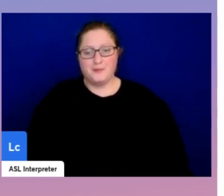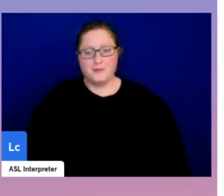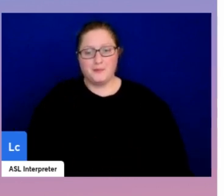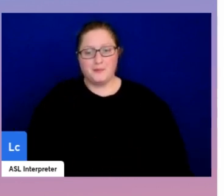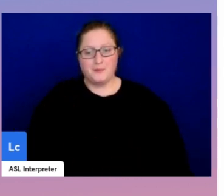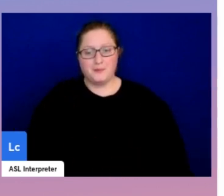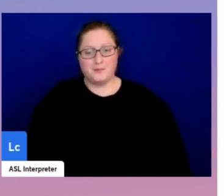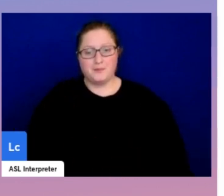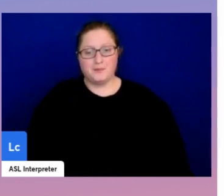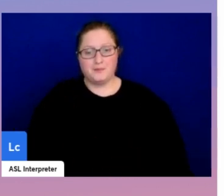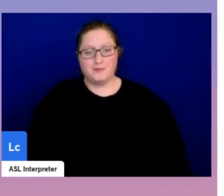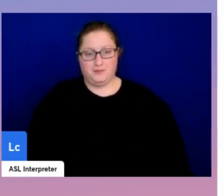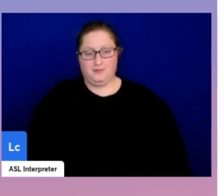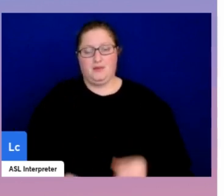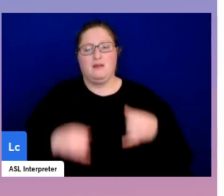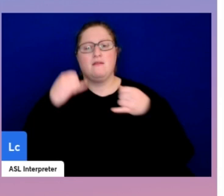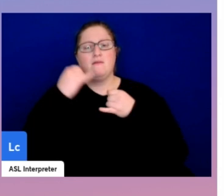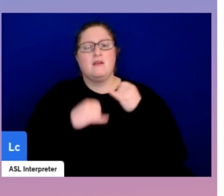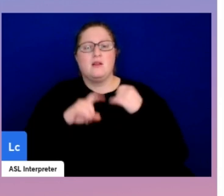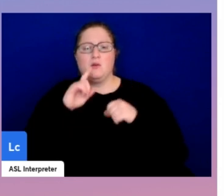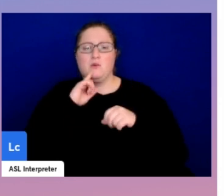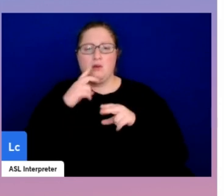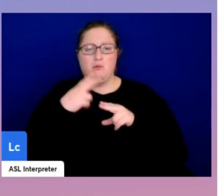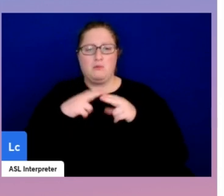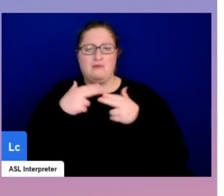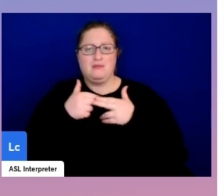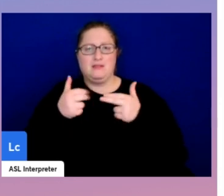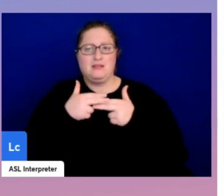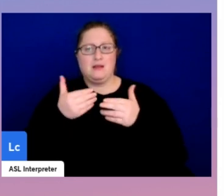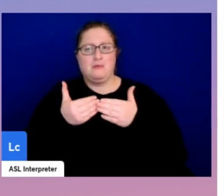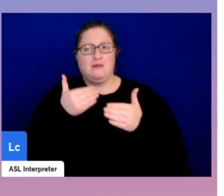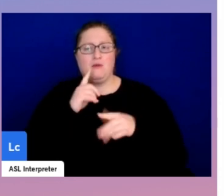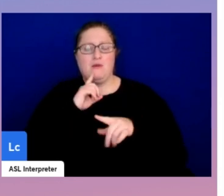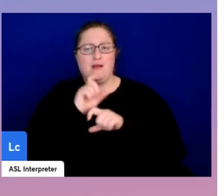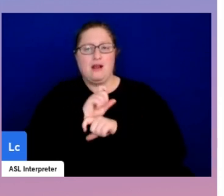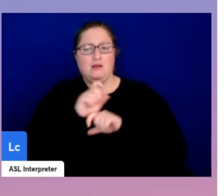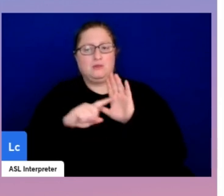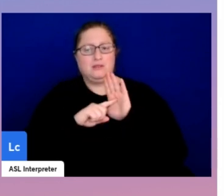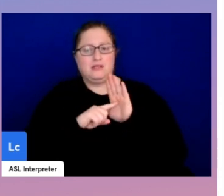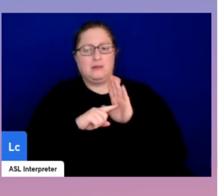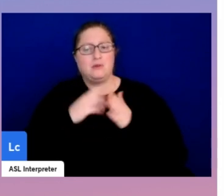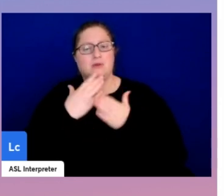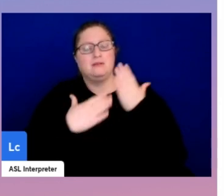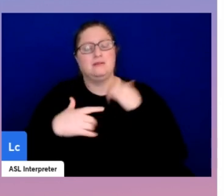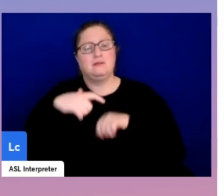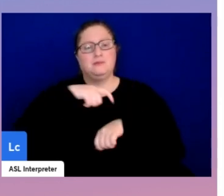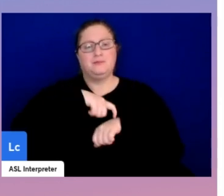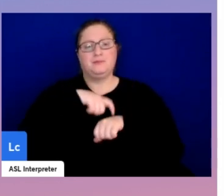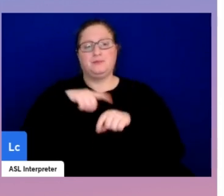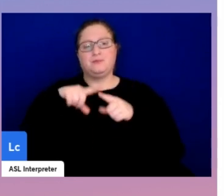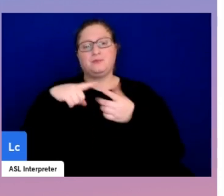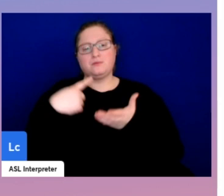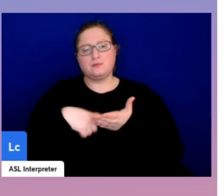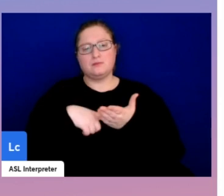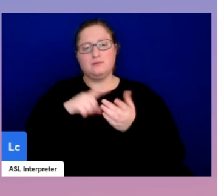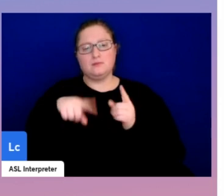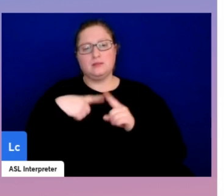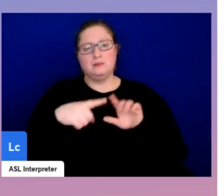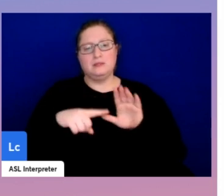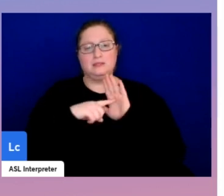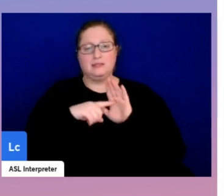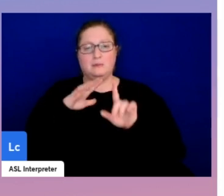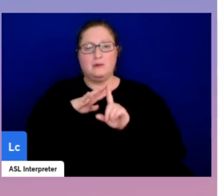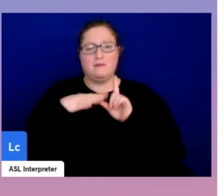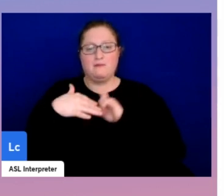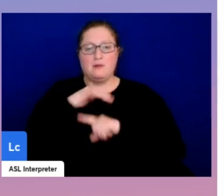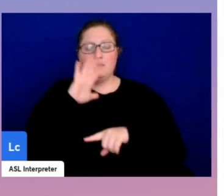Now, finally, I just want to spend a slide before we go into the actual demo, is I just want to spend some time talking about the demo environment that we're about to